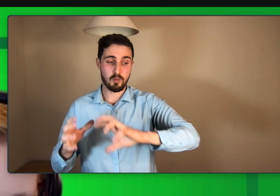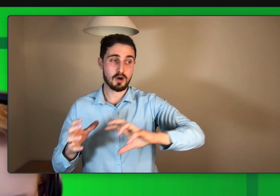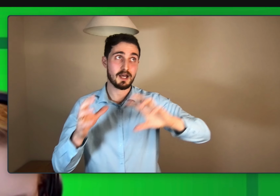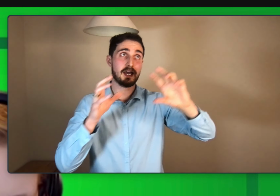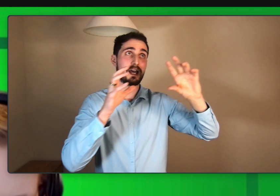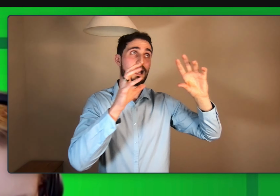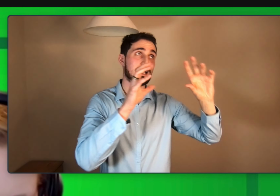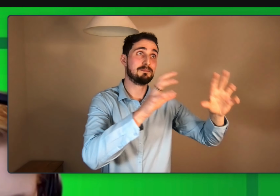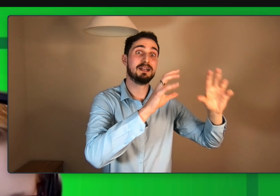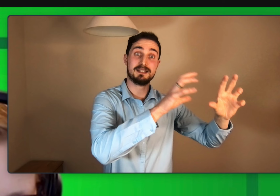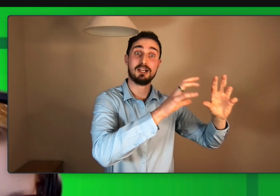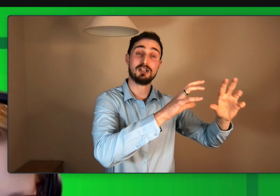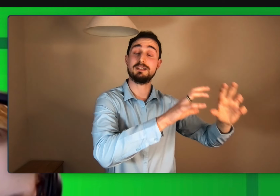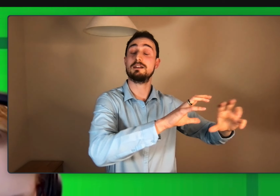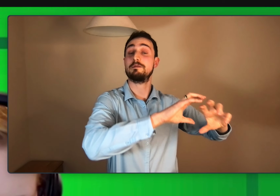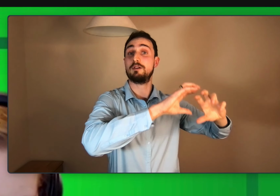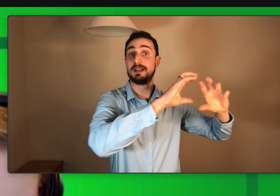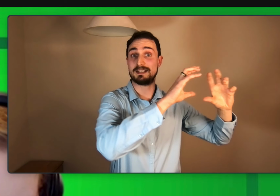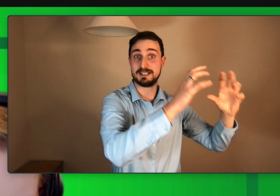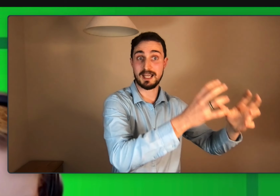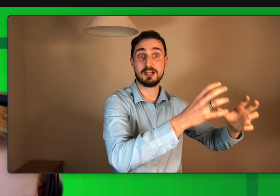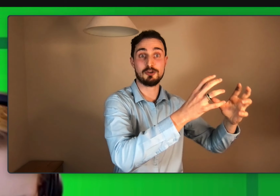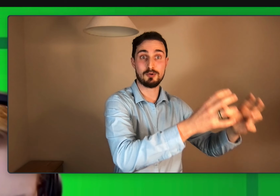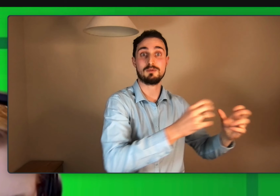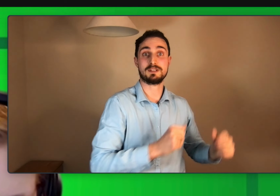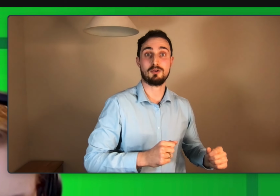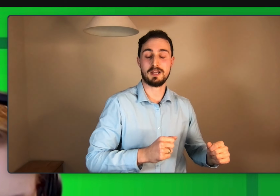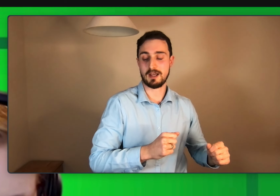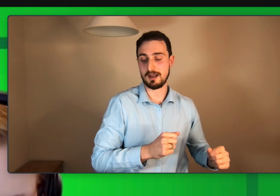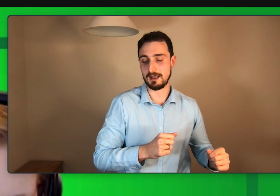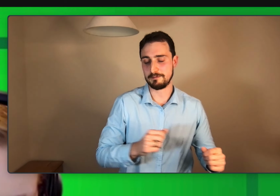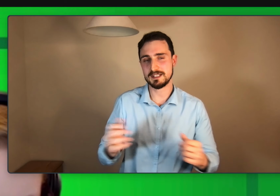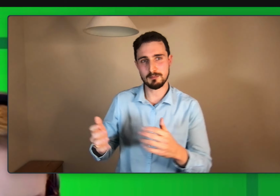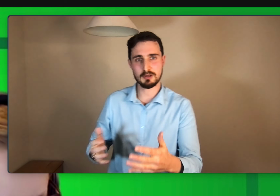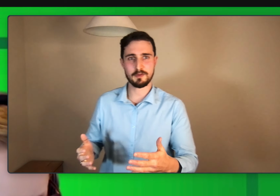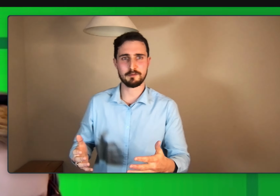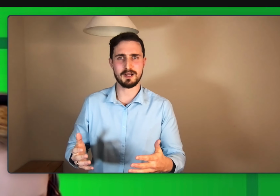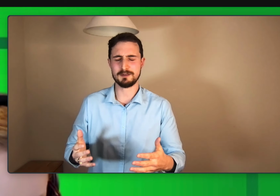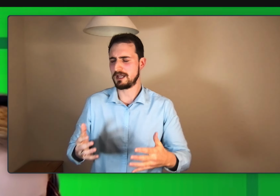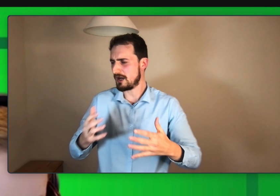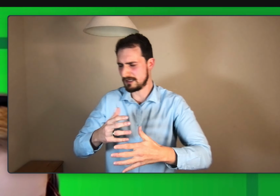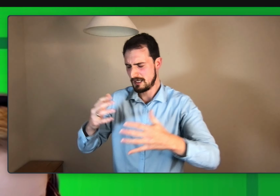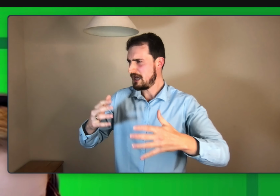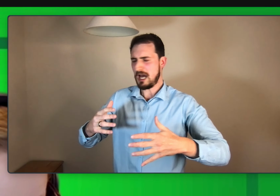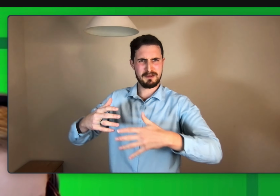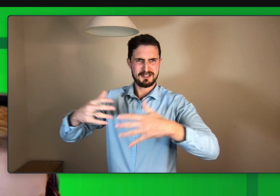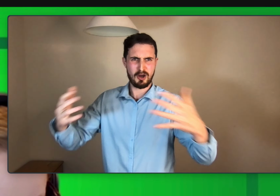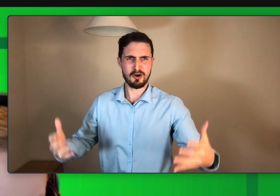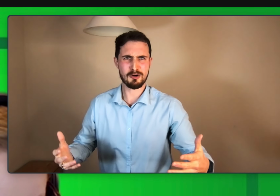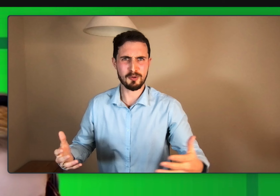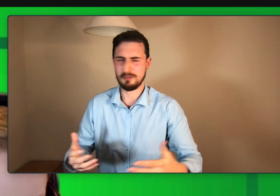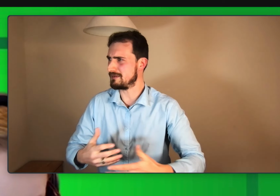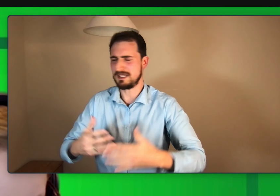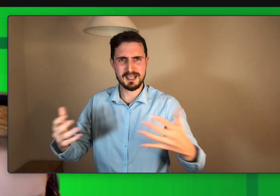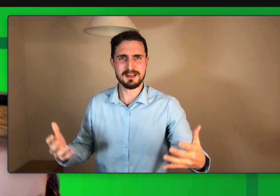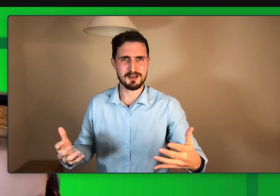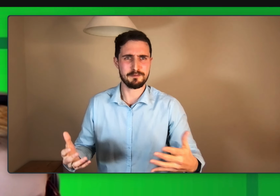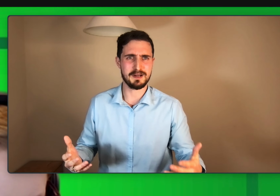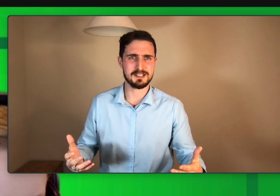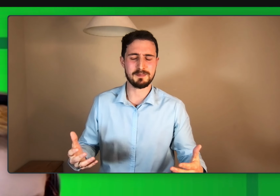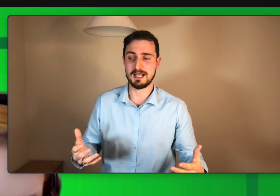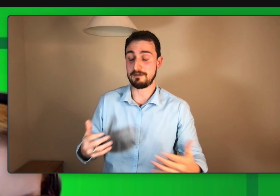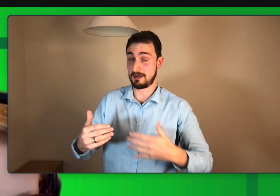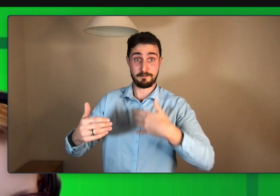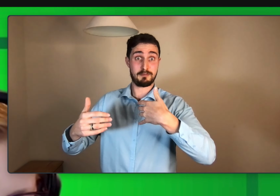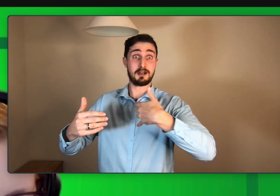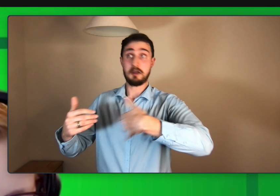what has meditation done for her that's a tangible result in her life. Similar for the friend we heard about this horrible year that